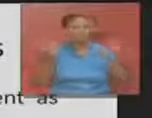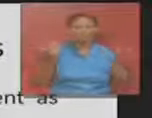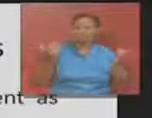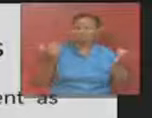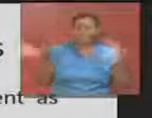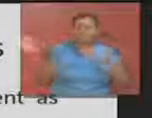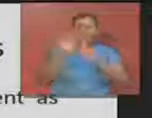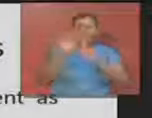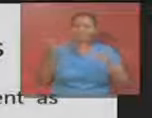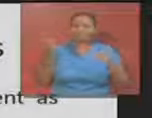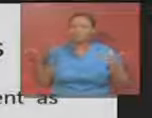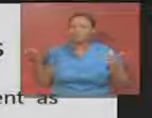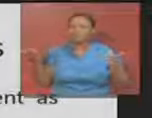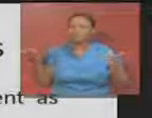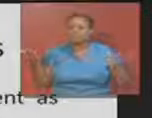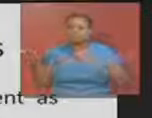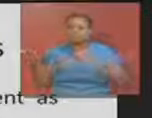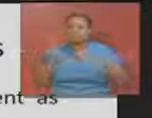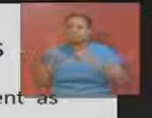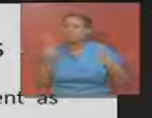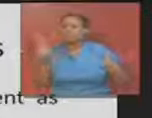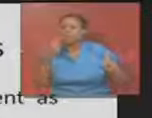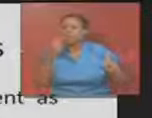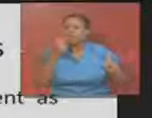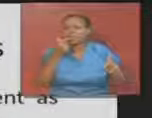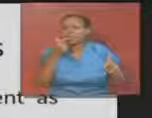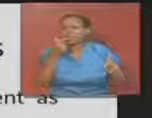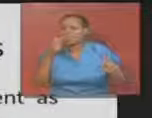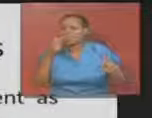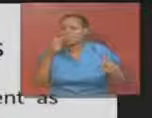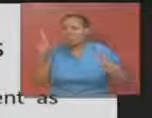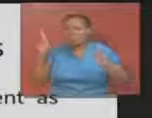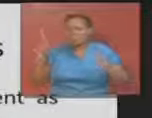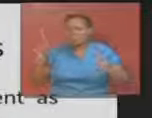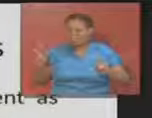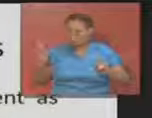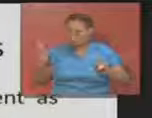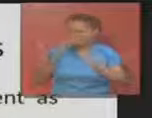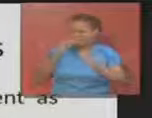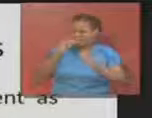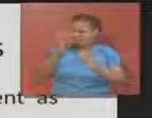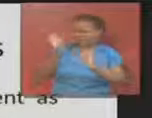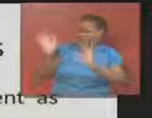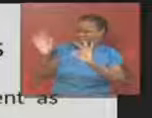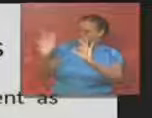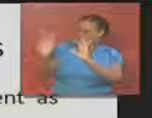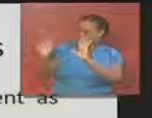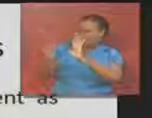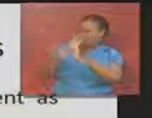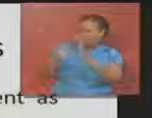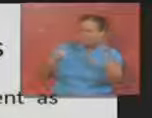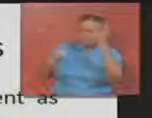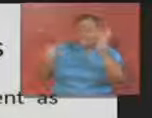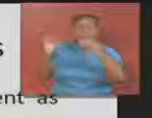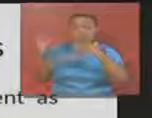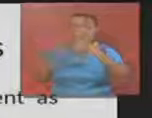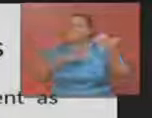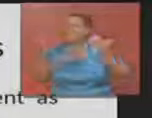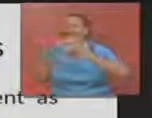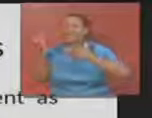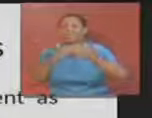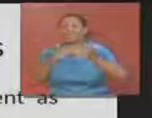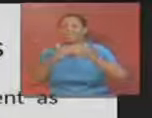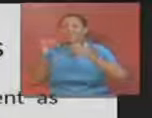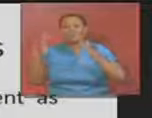the reason to wear your mask, social distance, stay away from high-risk situations. If you